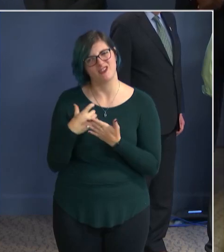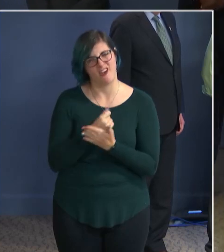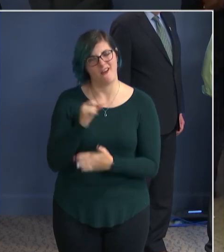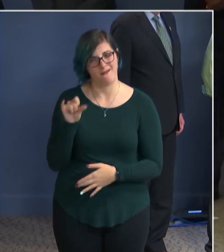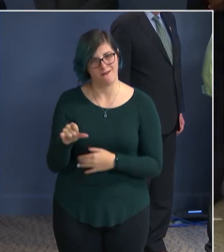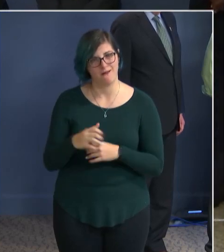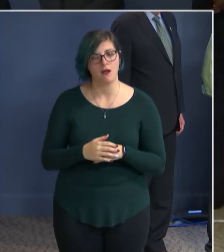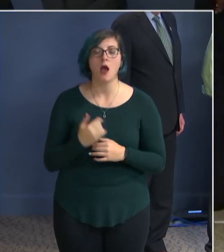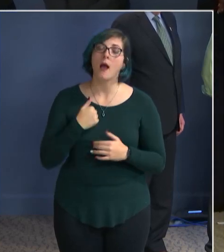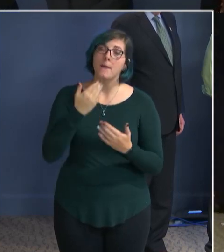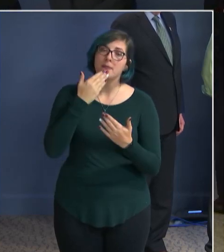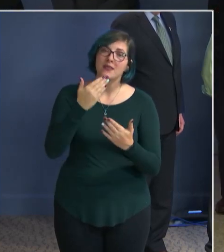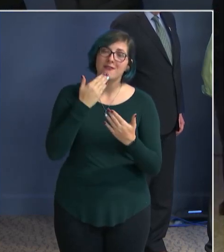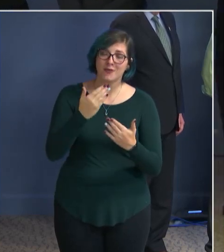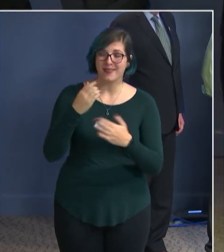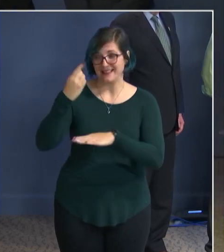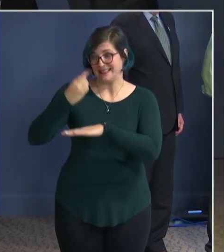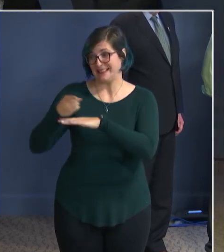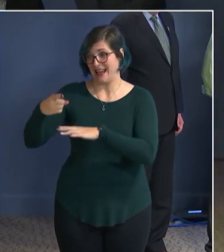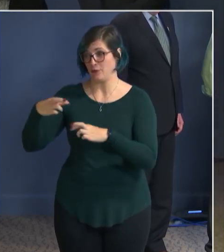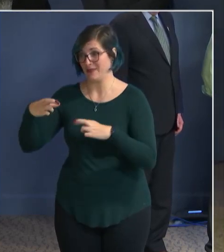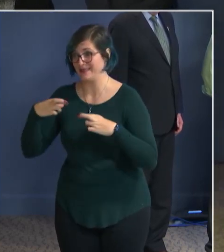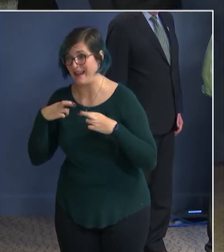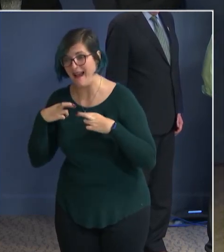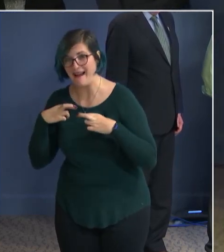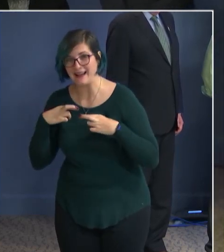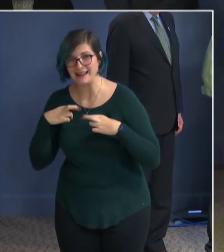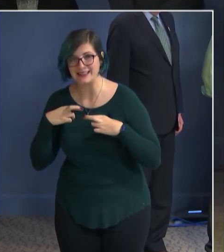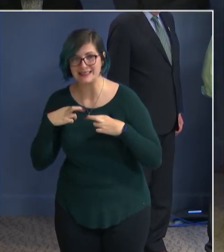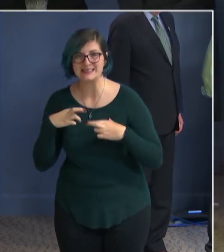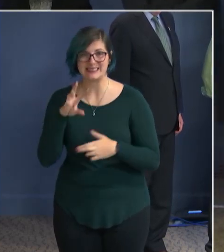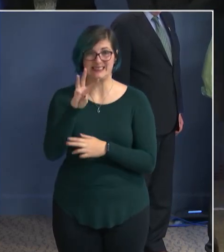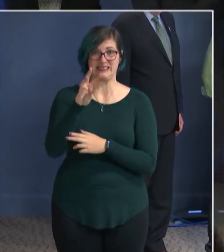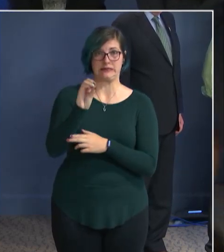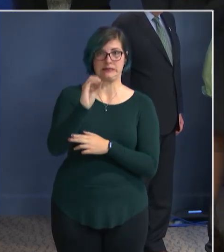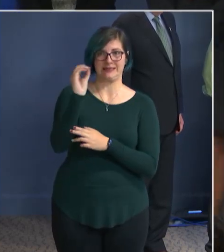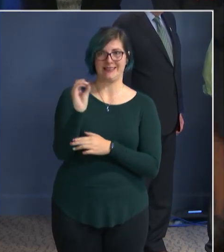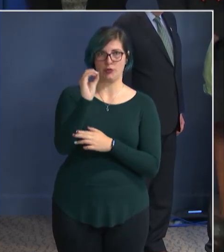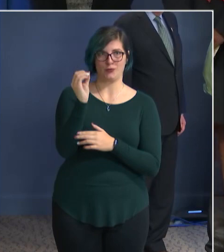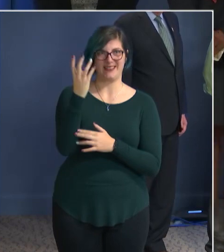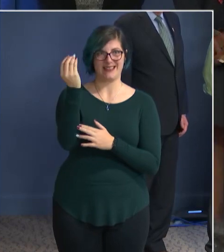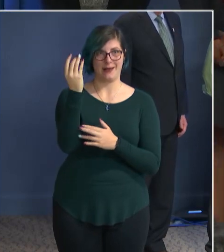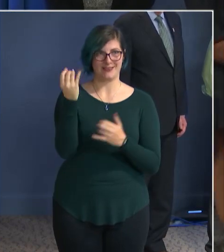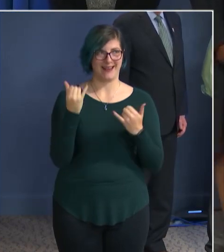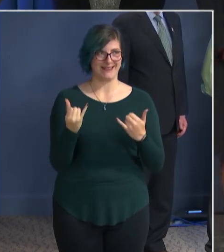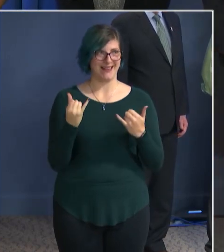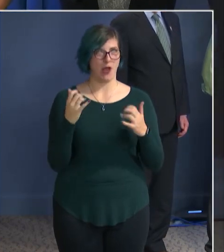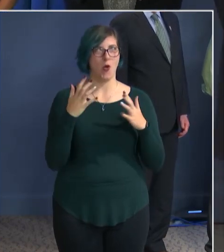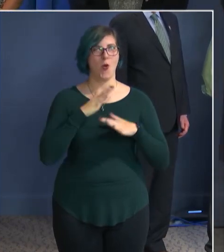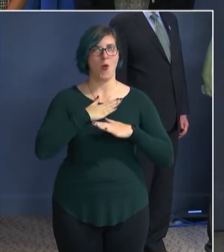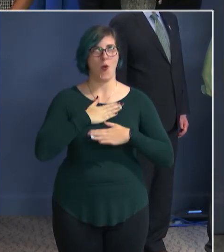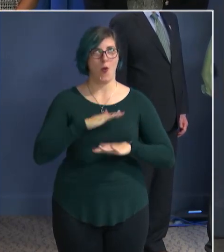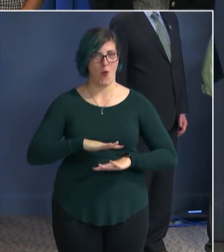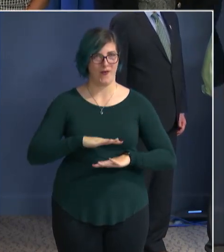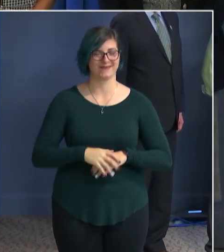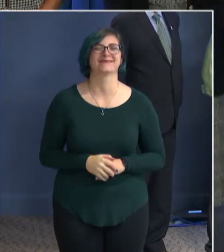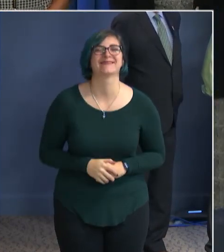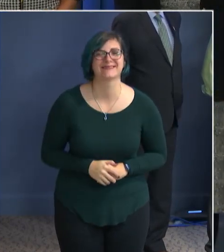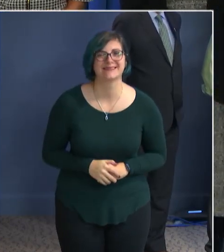grateful that on the day he retires, it's 60 degrees outside. So I want